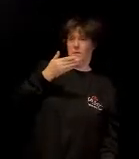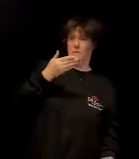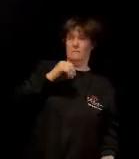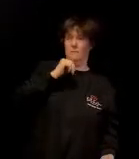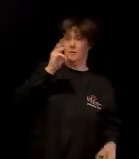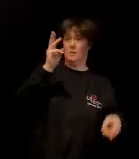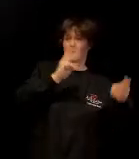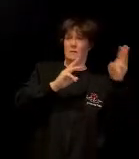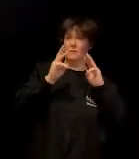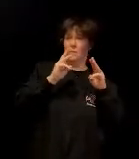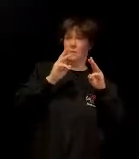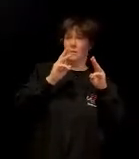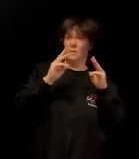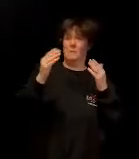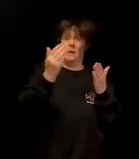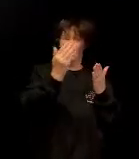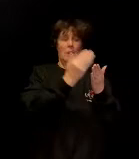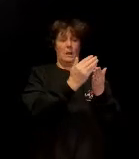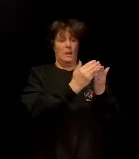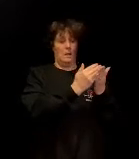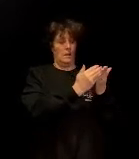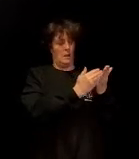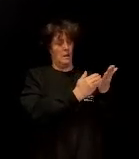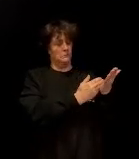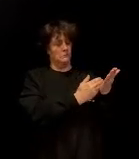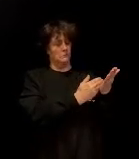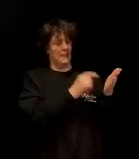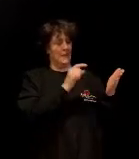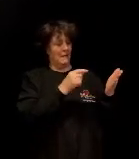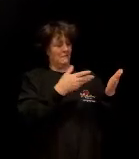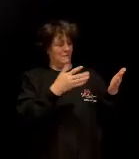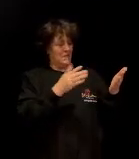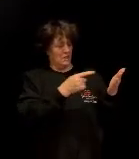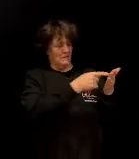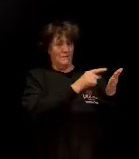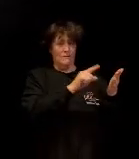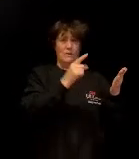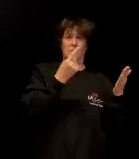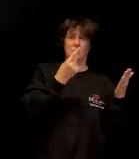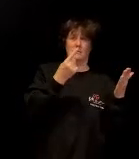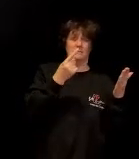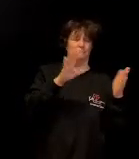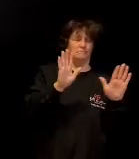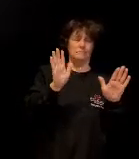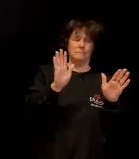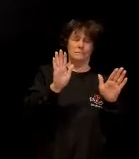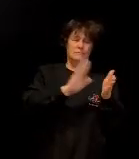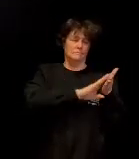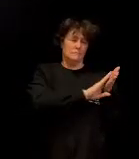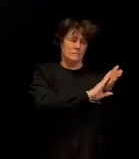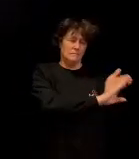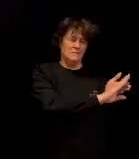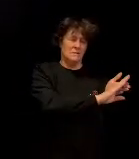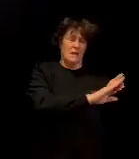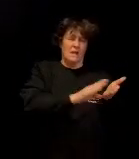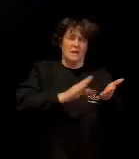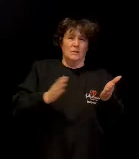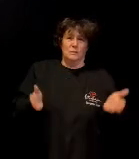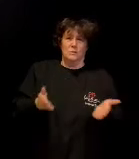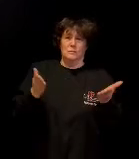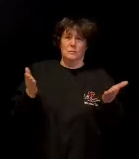not worry about the lists of things that we think we have to do, Lord, but just help us to love and to serve and to encourage